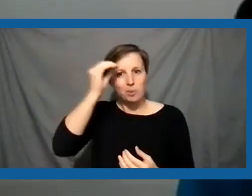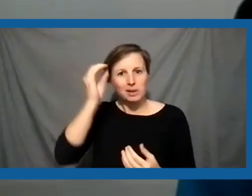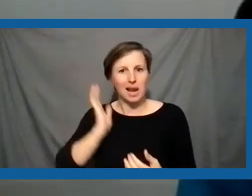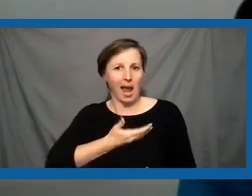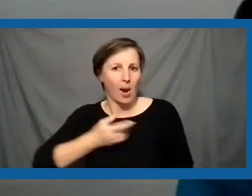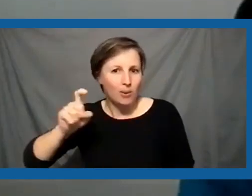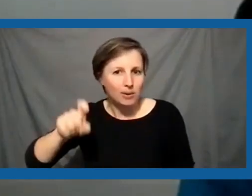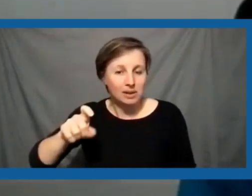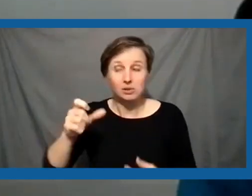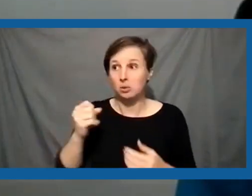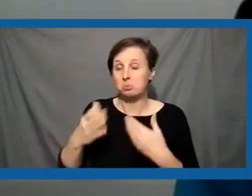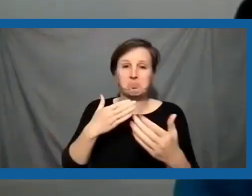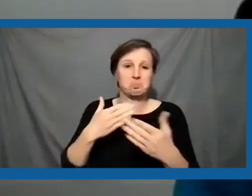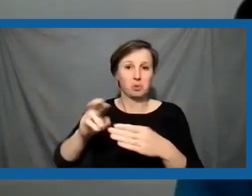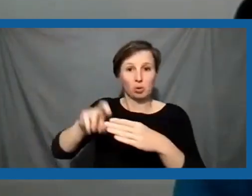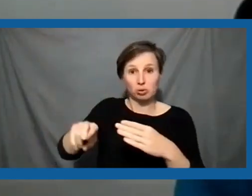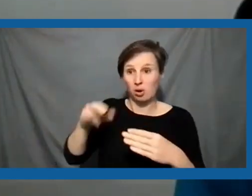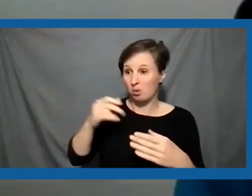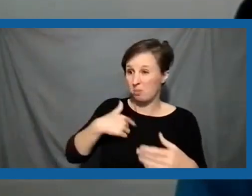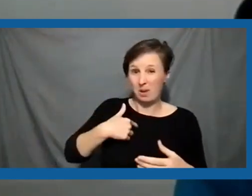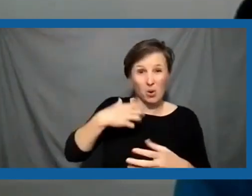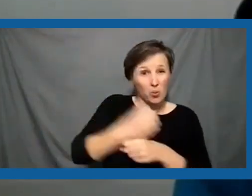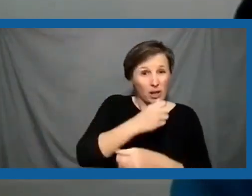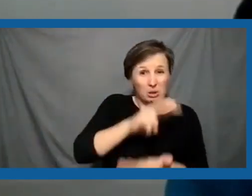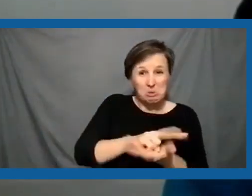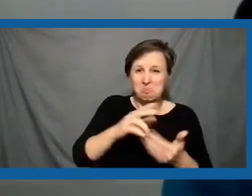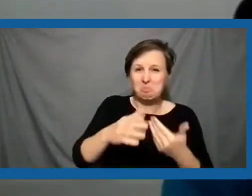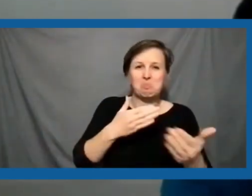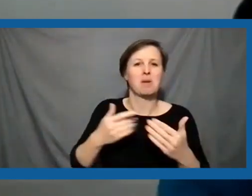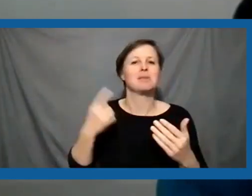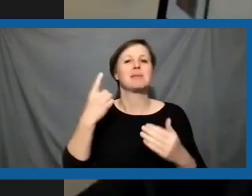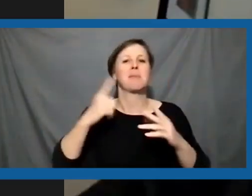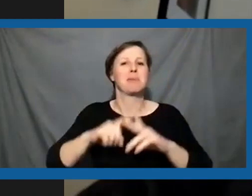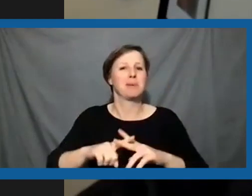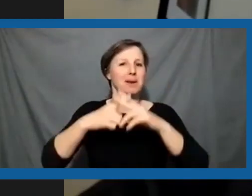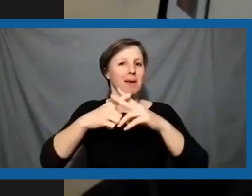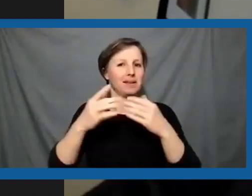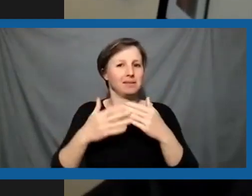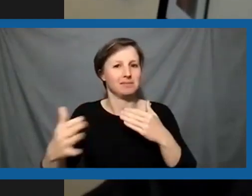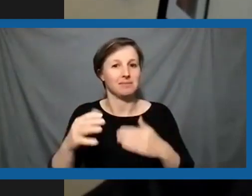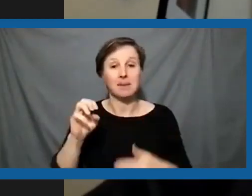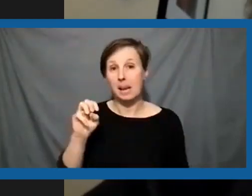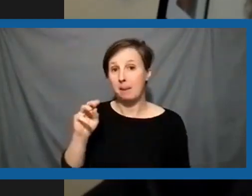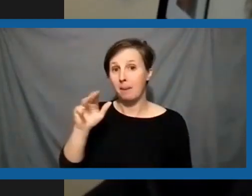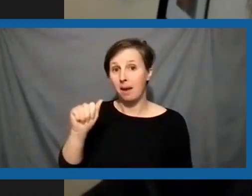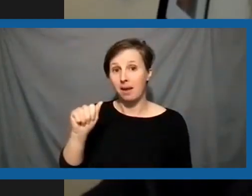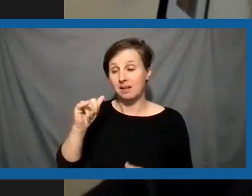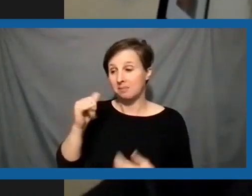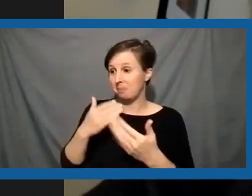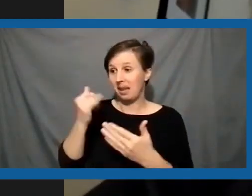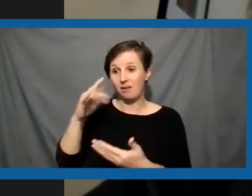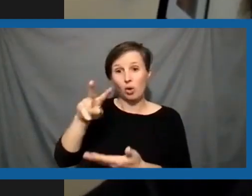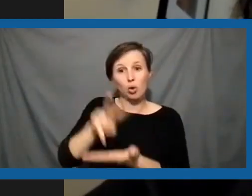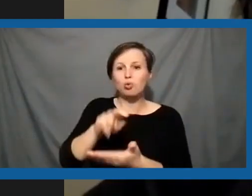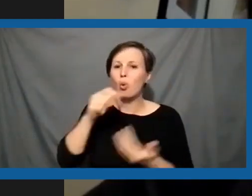matter the outcome of this election, something definitely has begun. Well, I would say to you, even if you lose, do not give